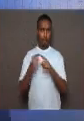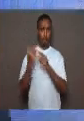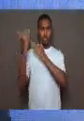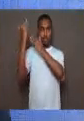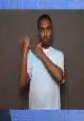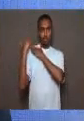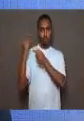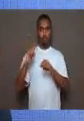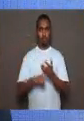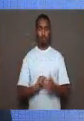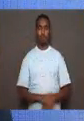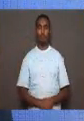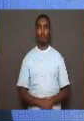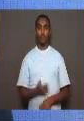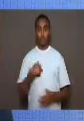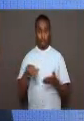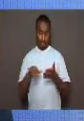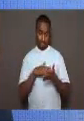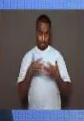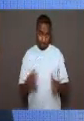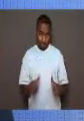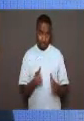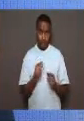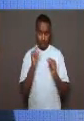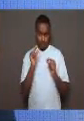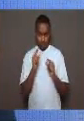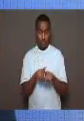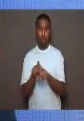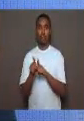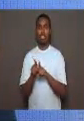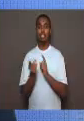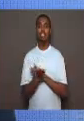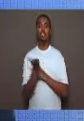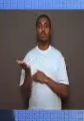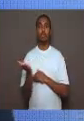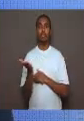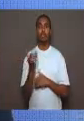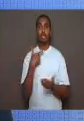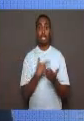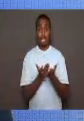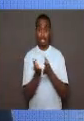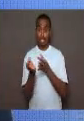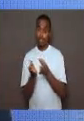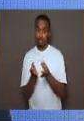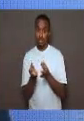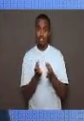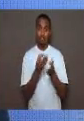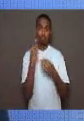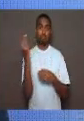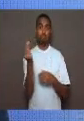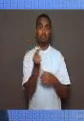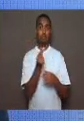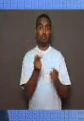subject. We studied a few different situations where these expressions can be